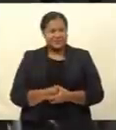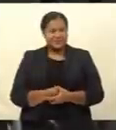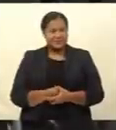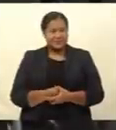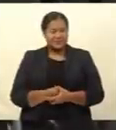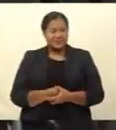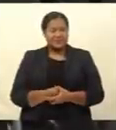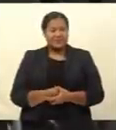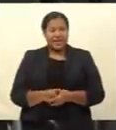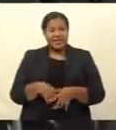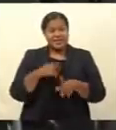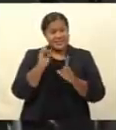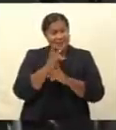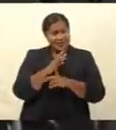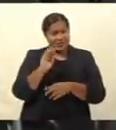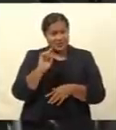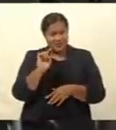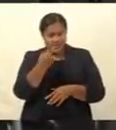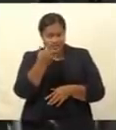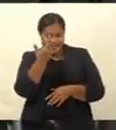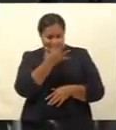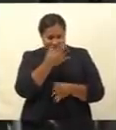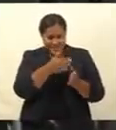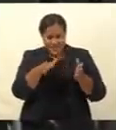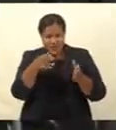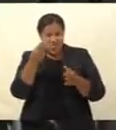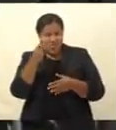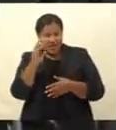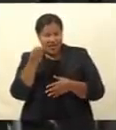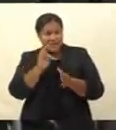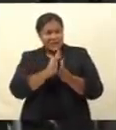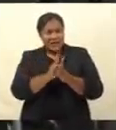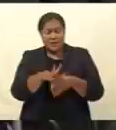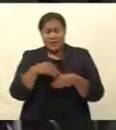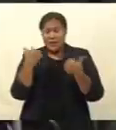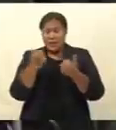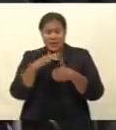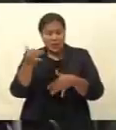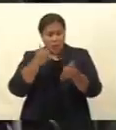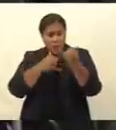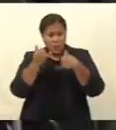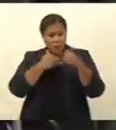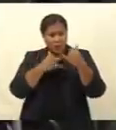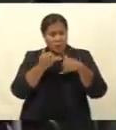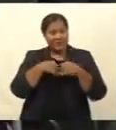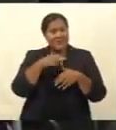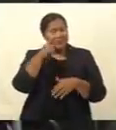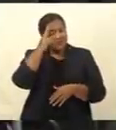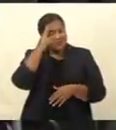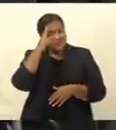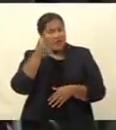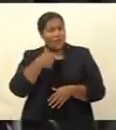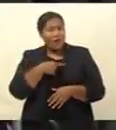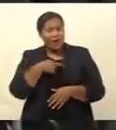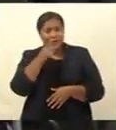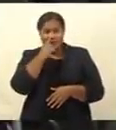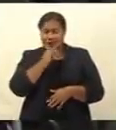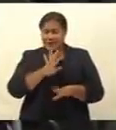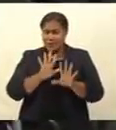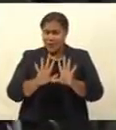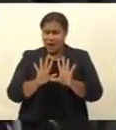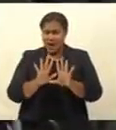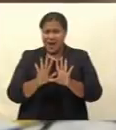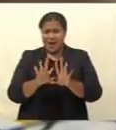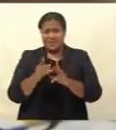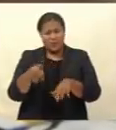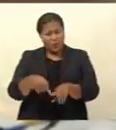Especially in the first 15 to 30 minutes. So there was a huge number of calls, and there's a reason why people had to wait in the queue for a